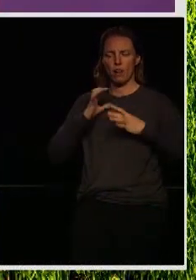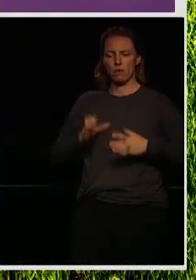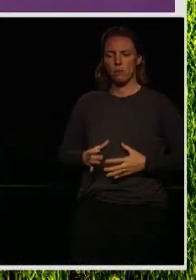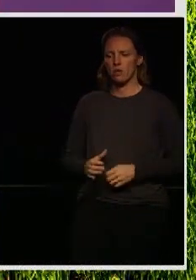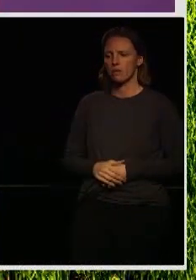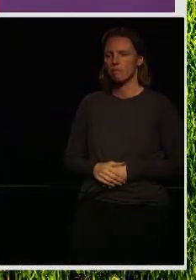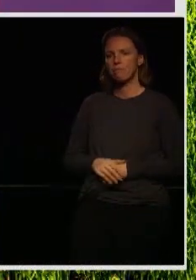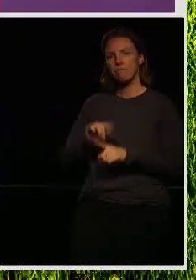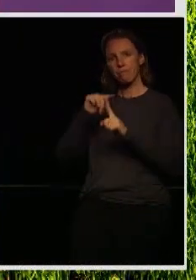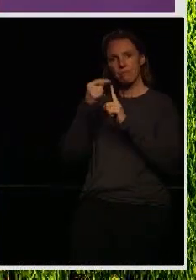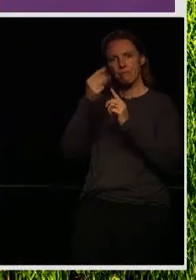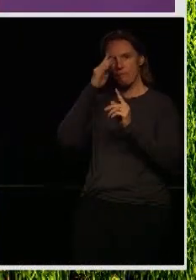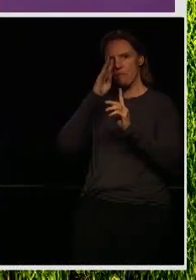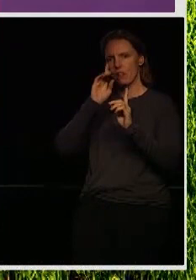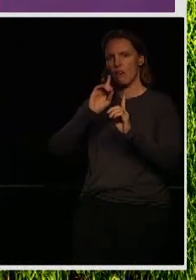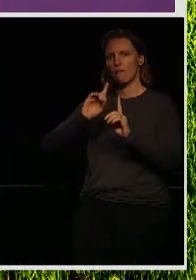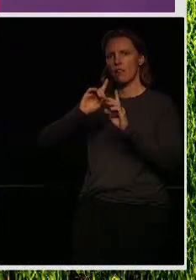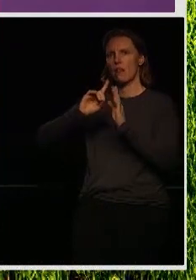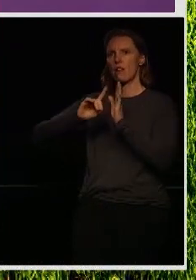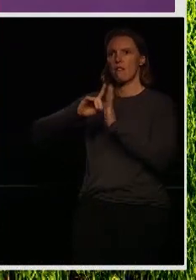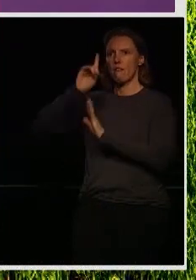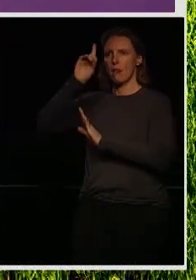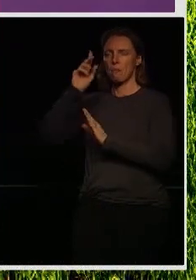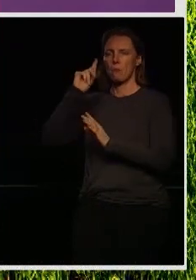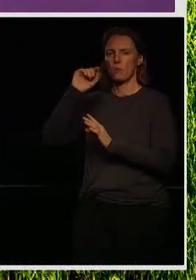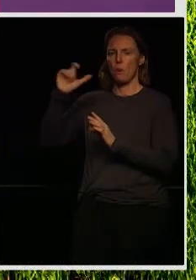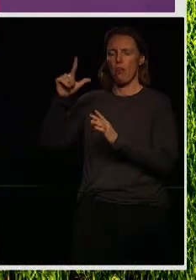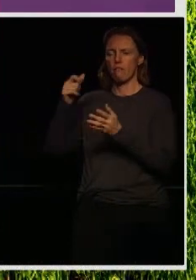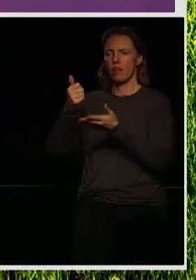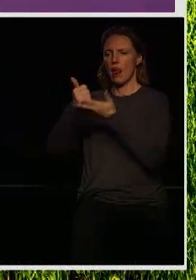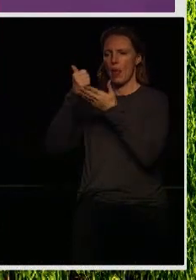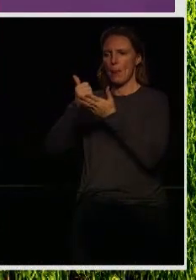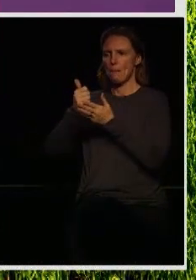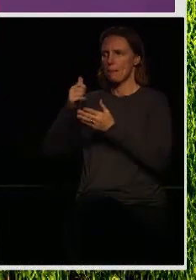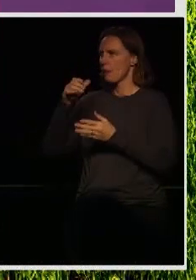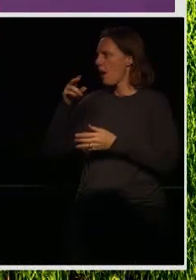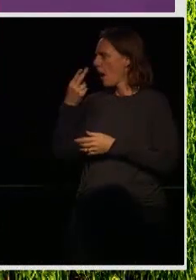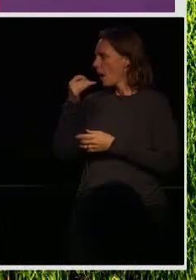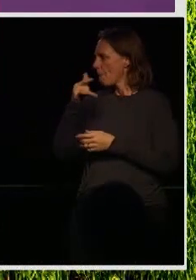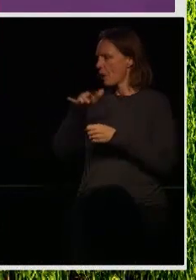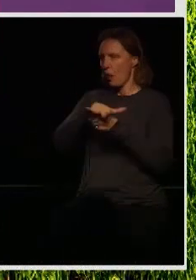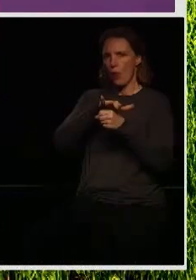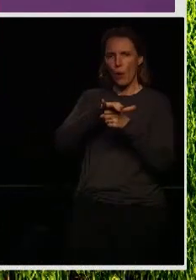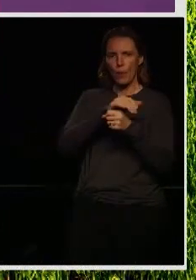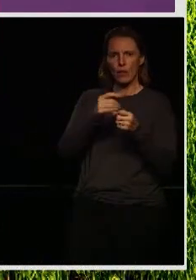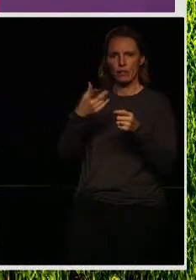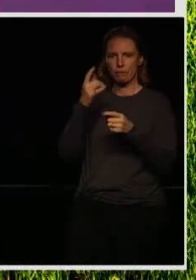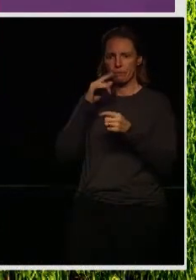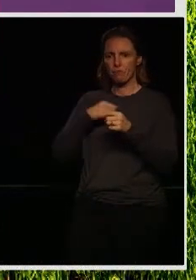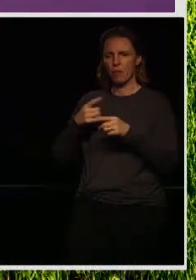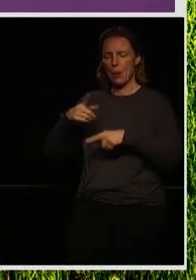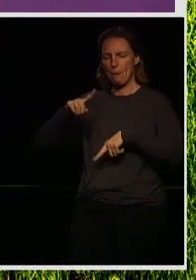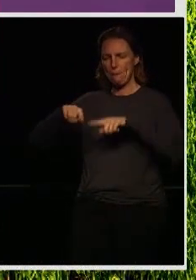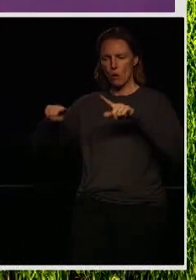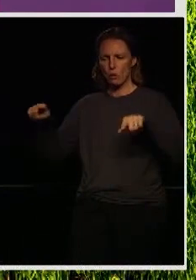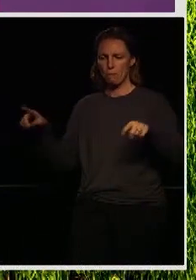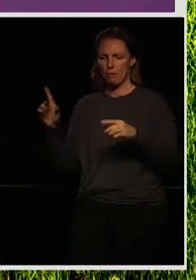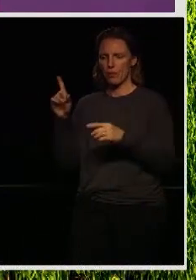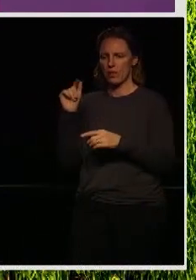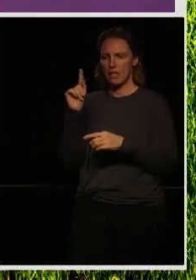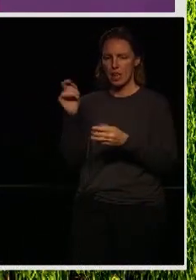tool to provide grape growers with hyper-local, microclimate, actionable insights. We take multiple data